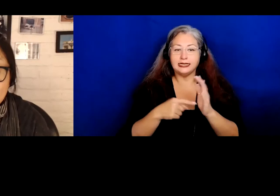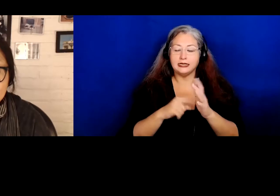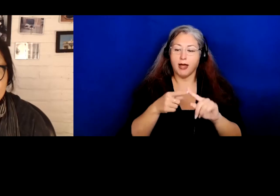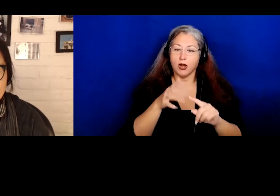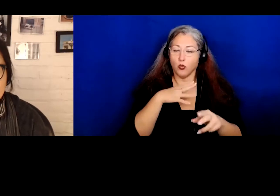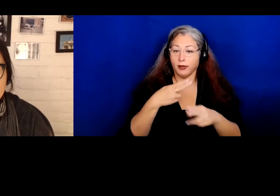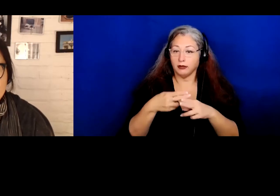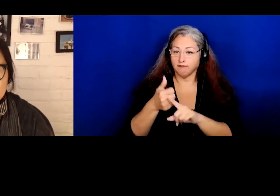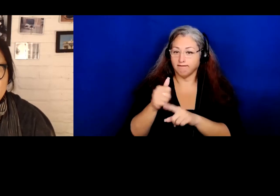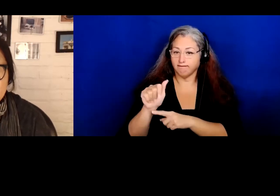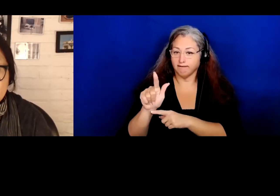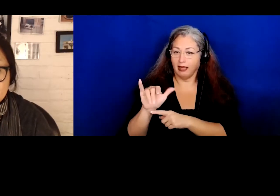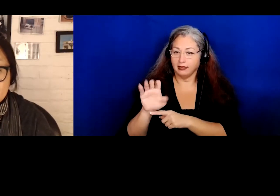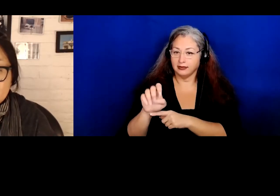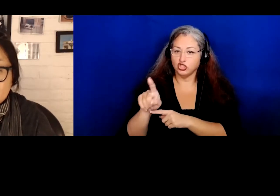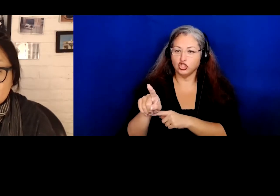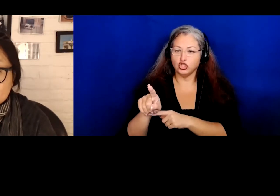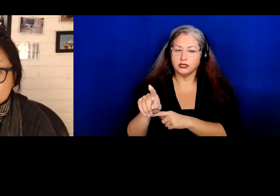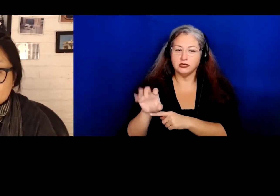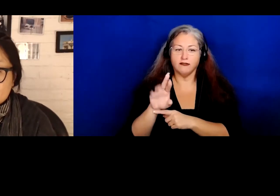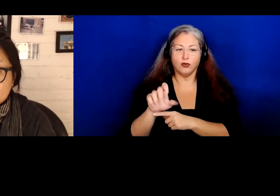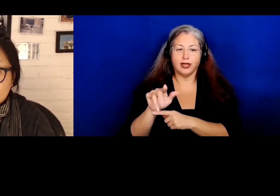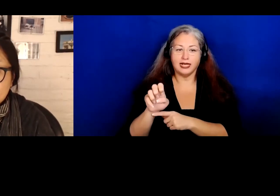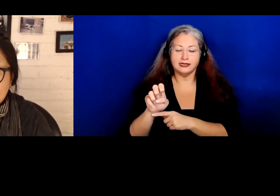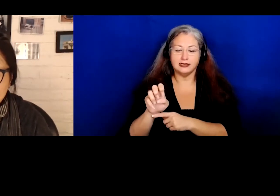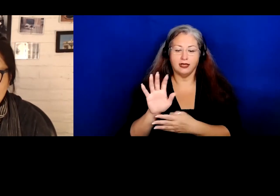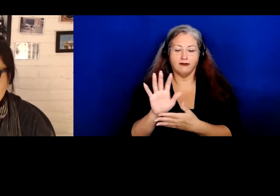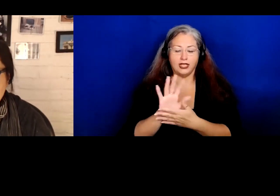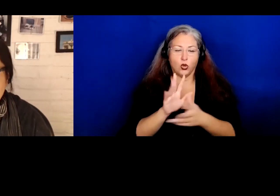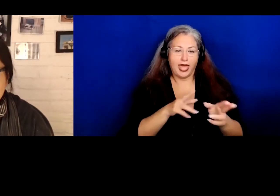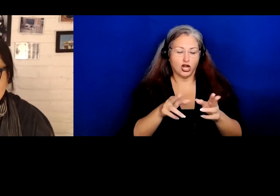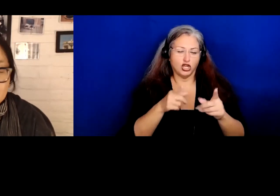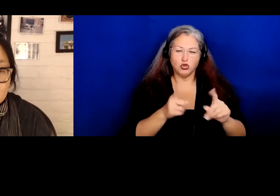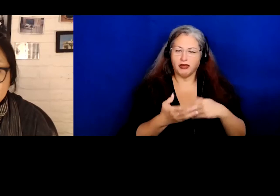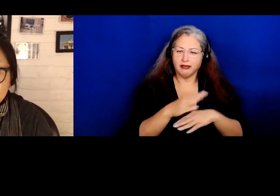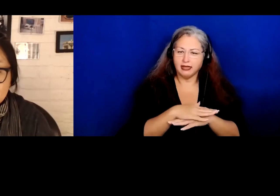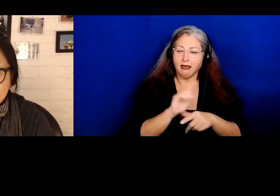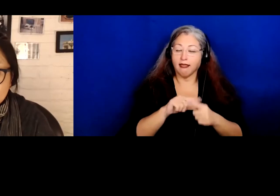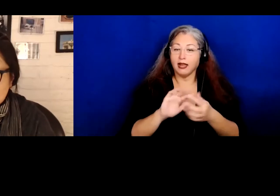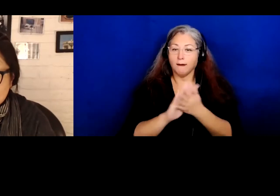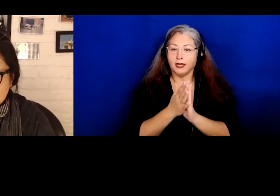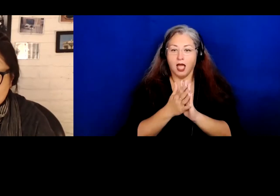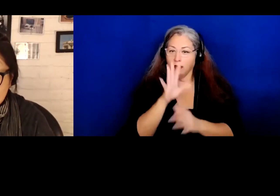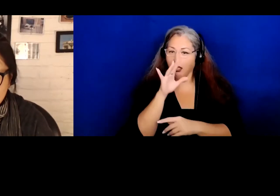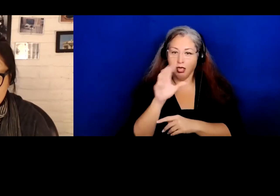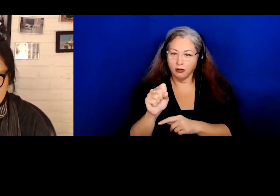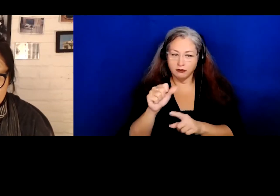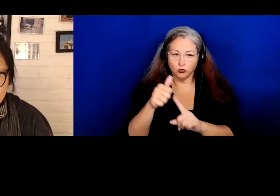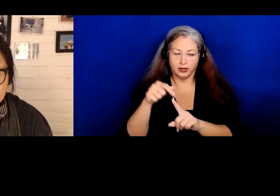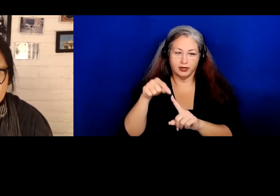named Alice, who is a freelance video editor by day, and she becomes fixated on